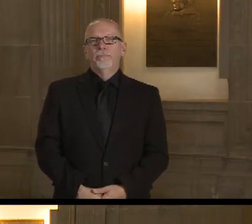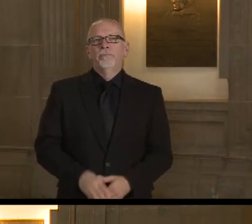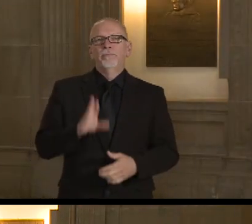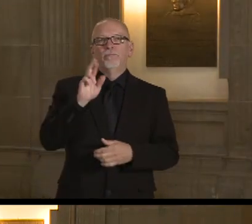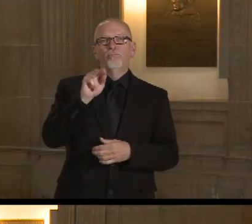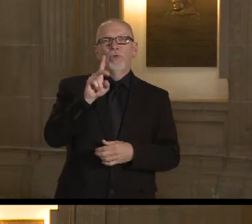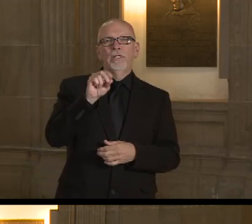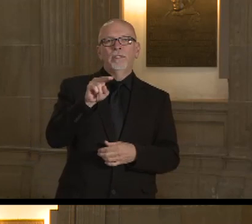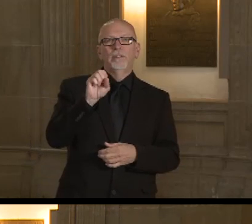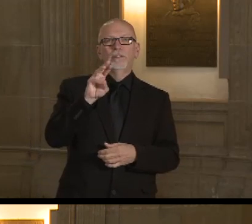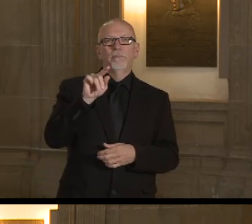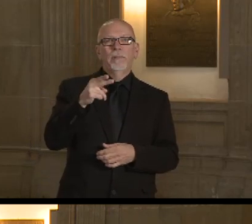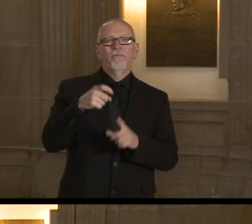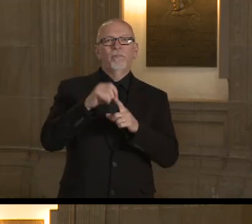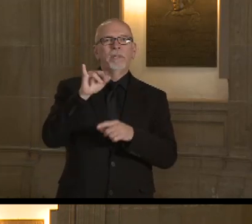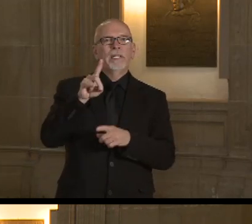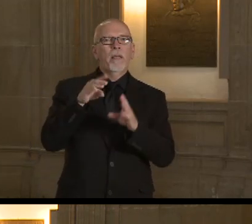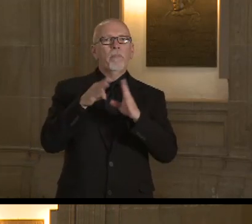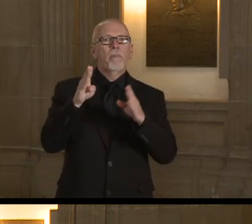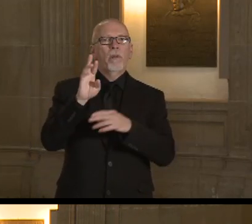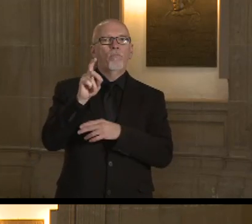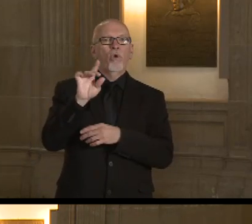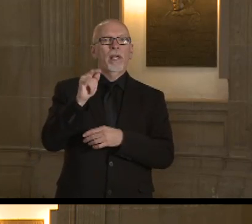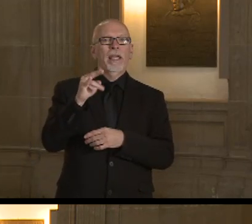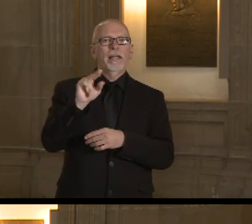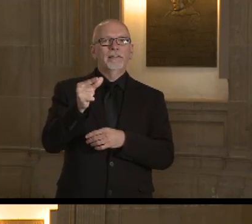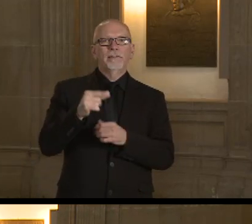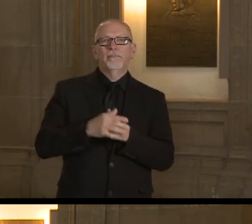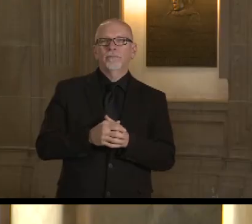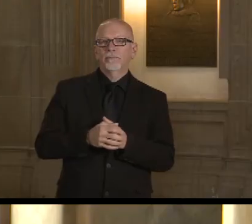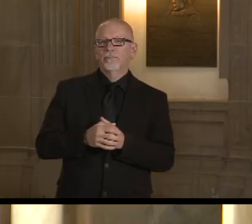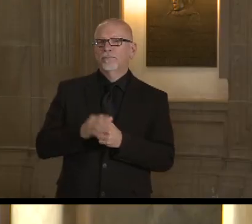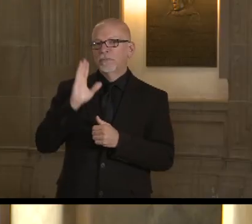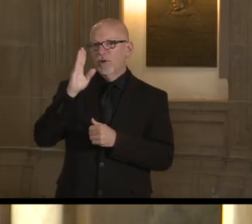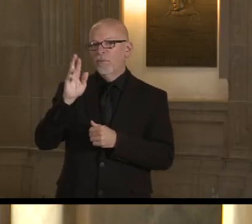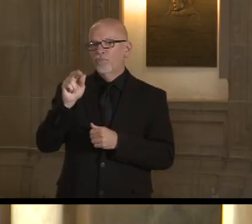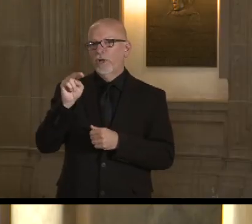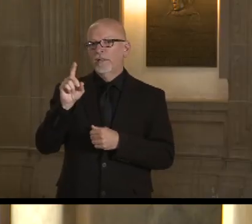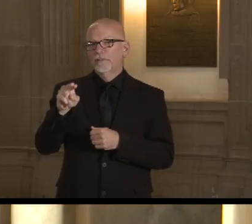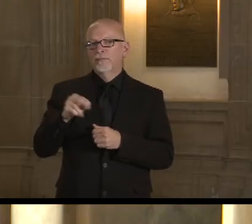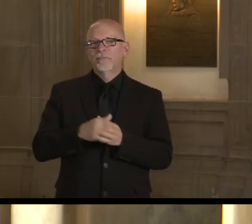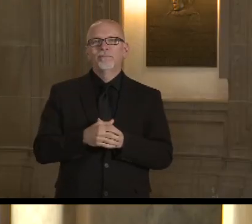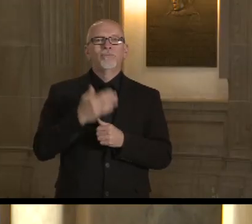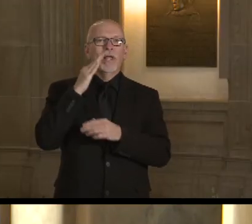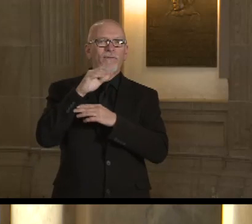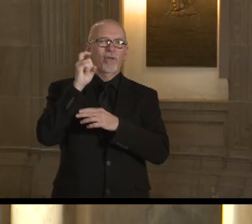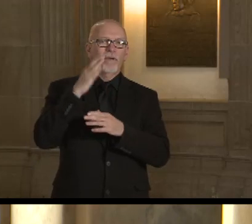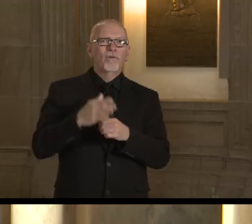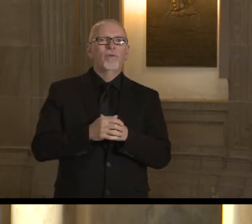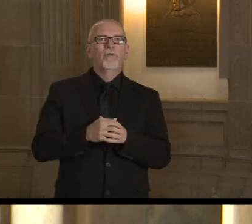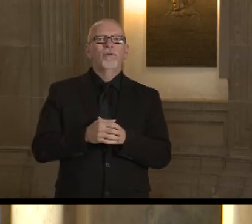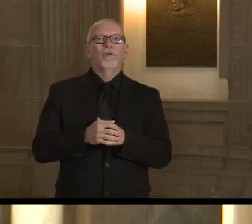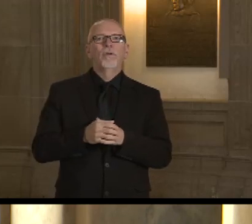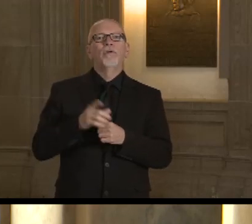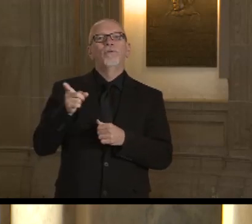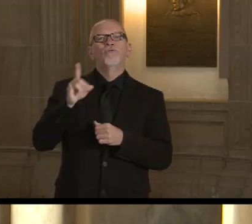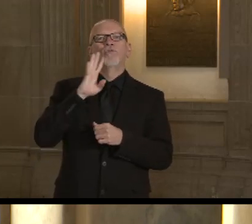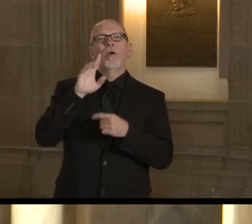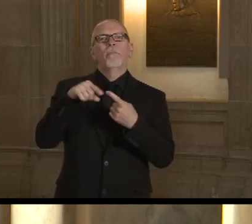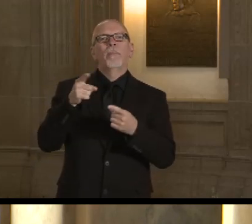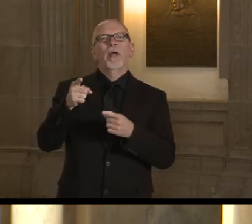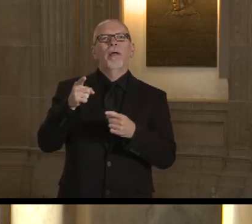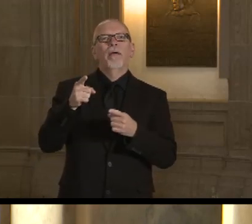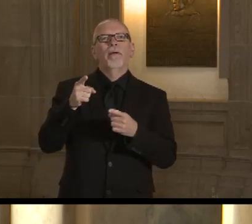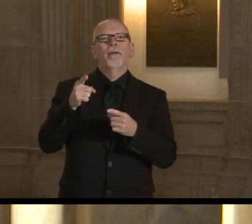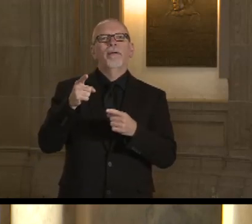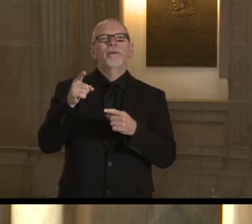Brandon Smith, Indiana Public Broadcasting. Afternoon, Brandon. Afternoon, Governor. You talked about building